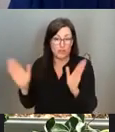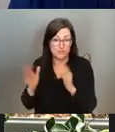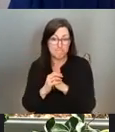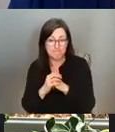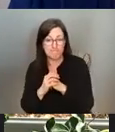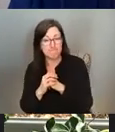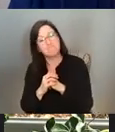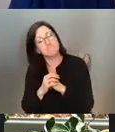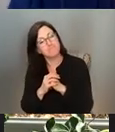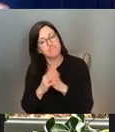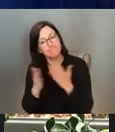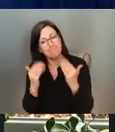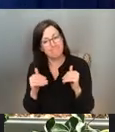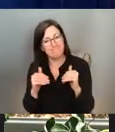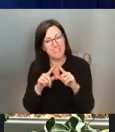please.